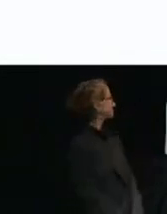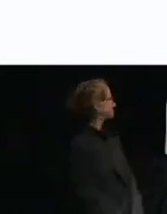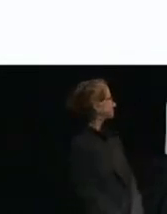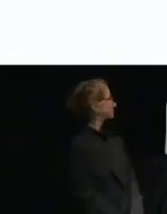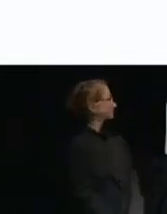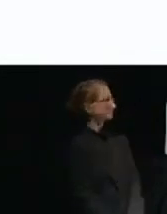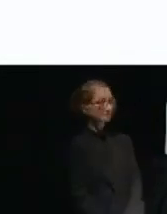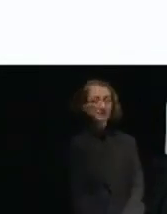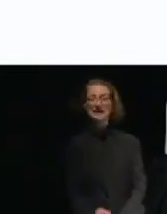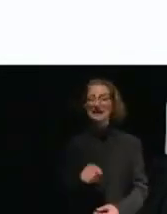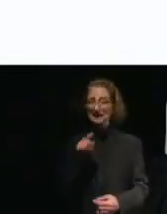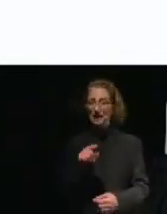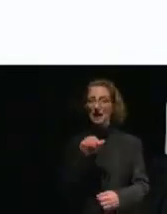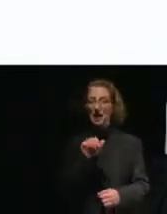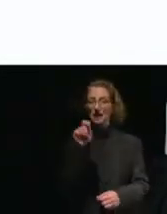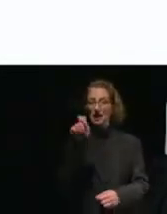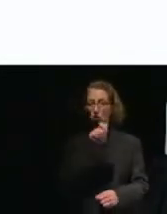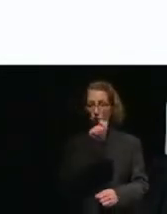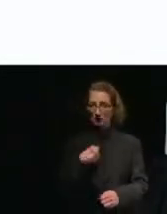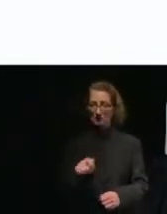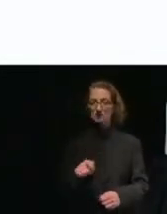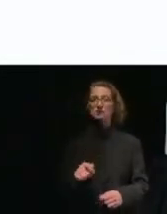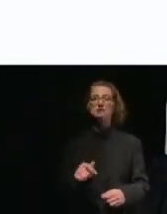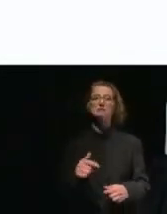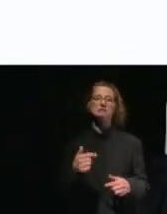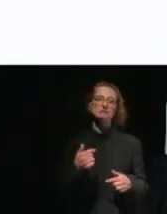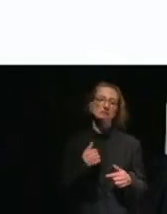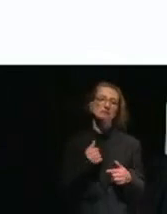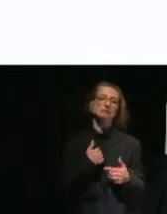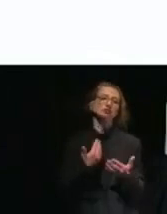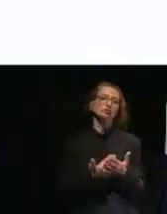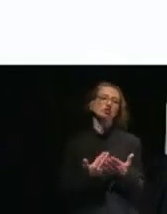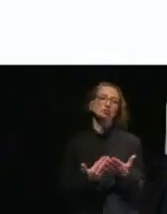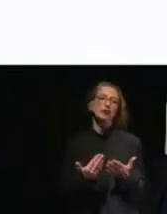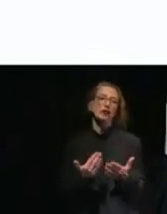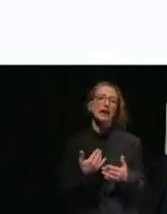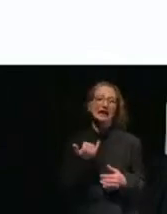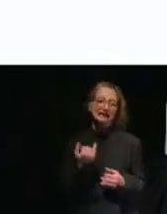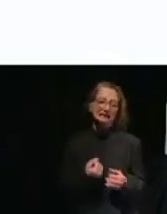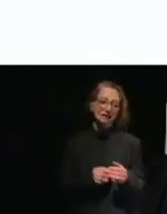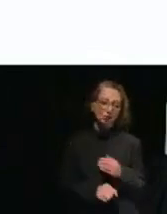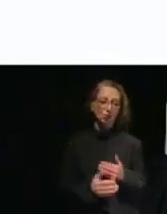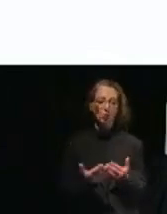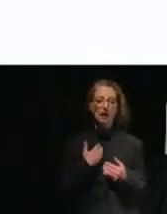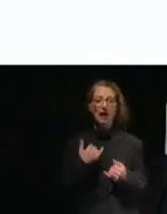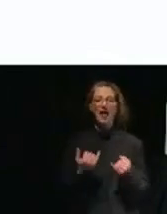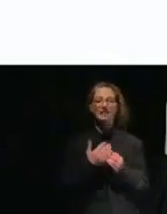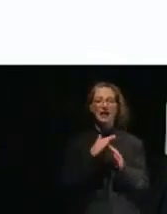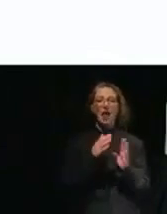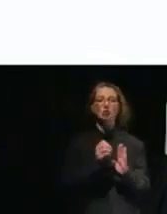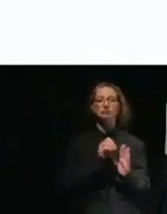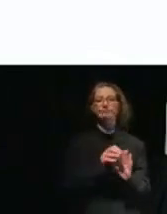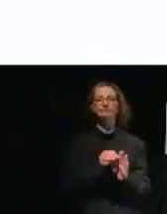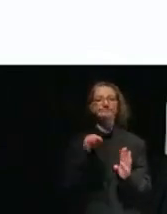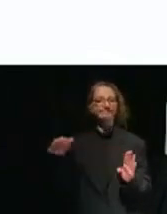And then we have the personal events. I moved out, a child was born, a marriage took place.